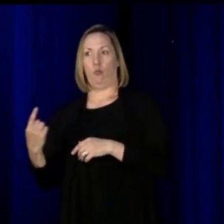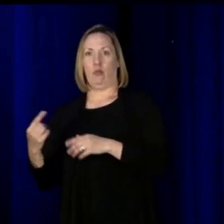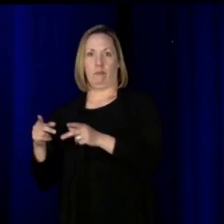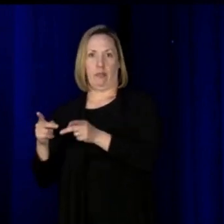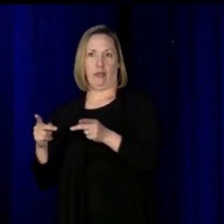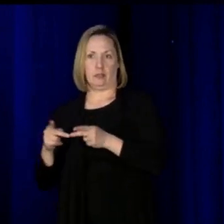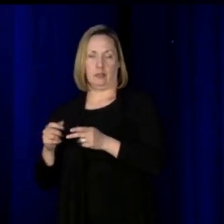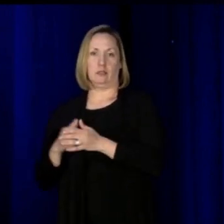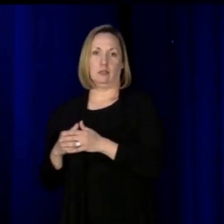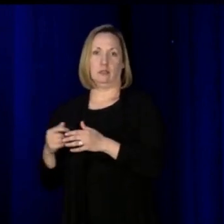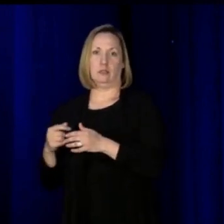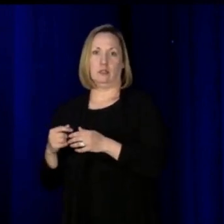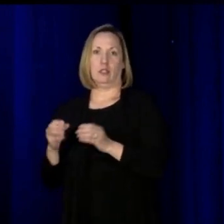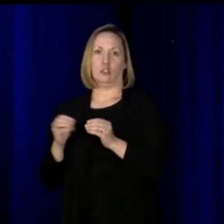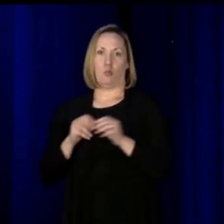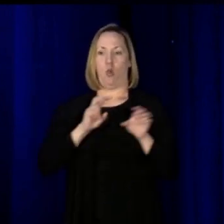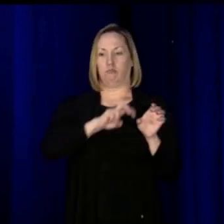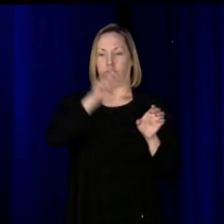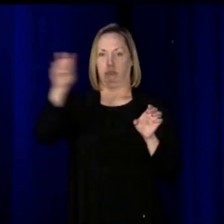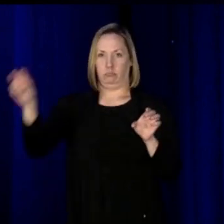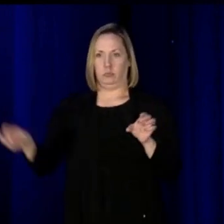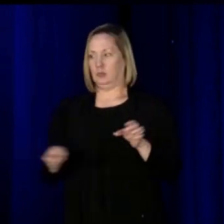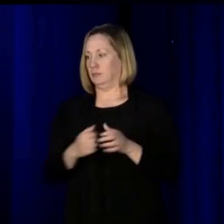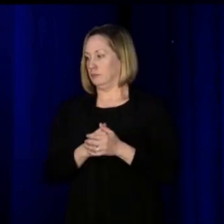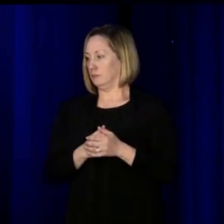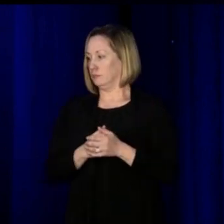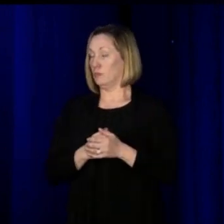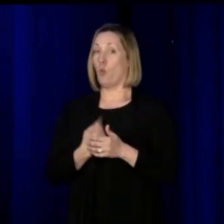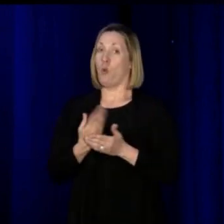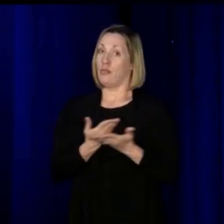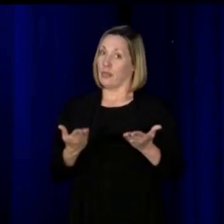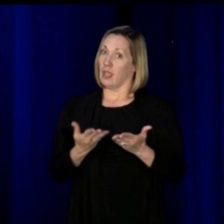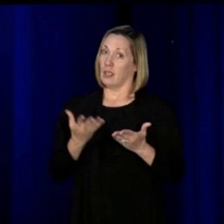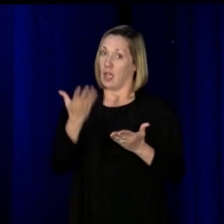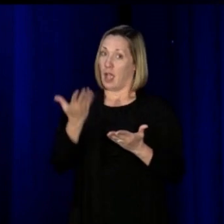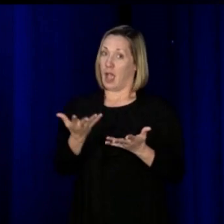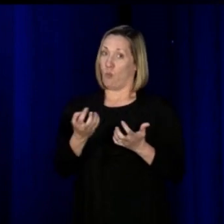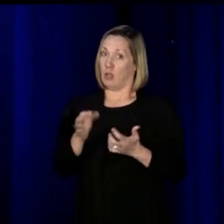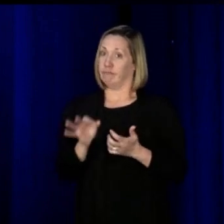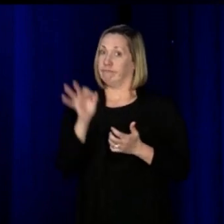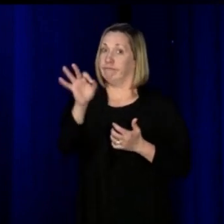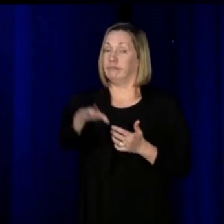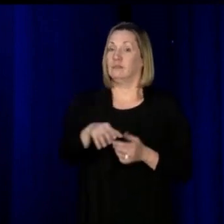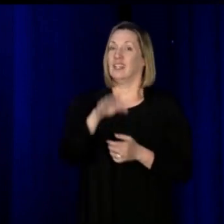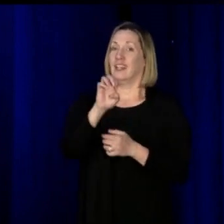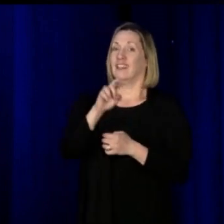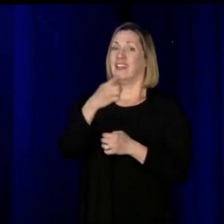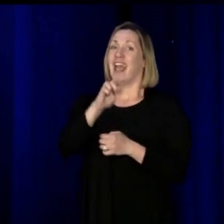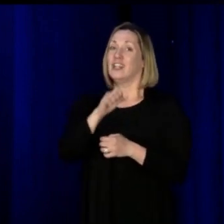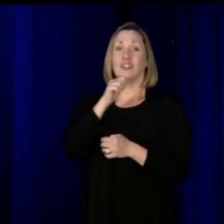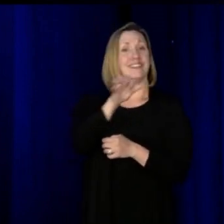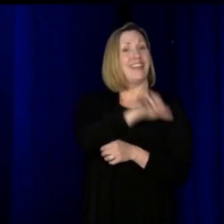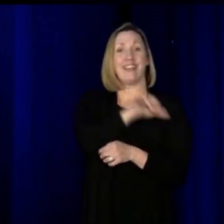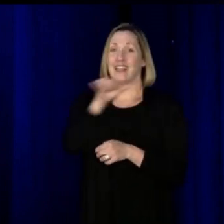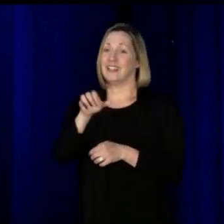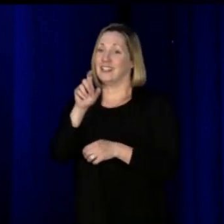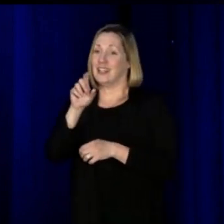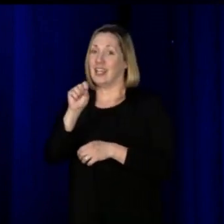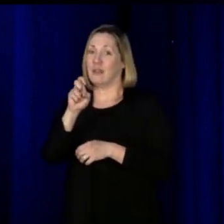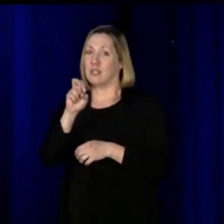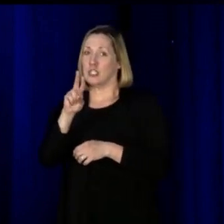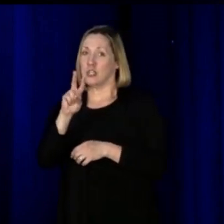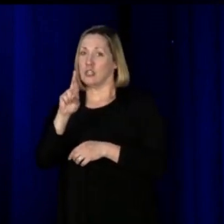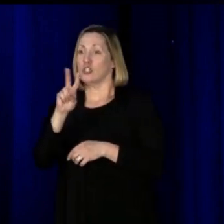files that we are going to use for our website. One thing that I wanted to mention, the edge is not exactly the same as serverless. Probably if you are familiar